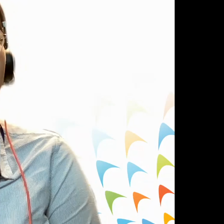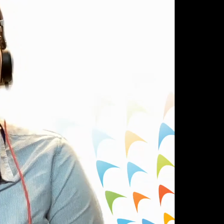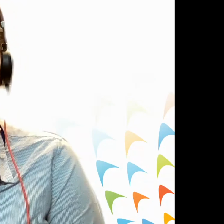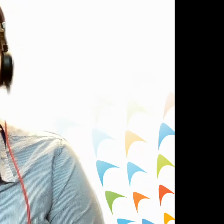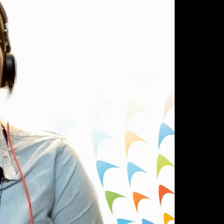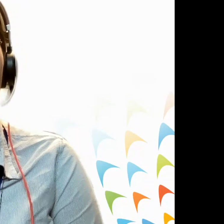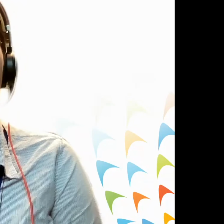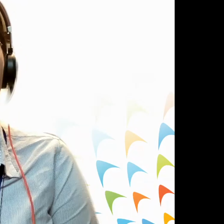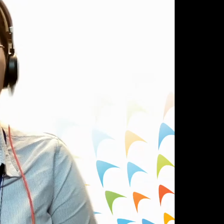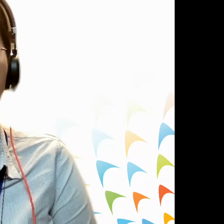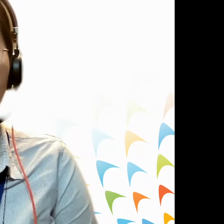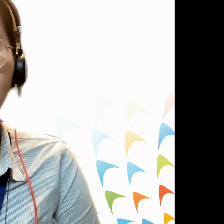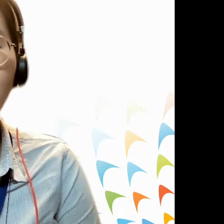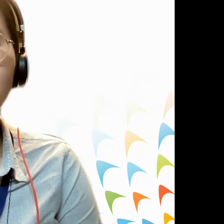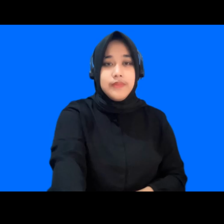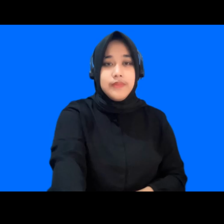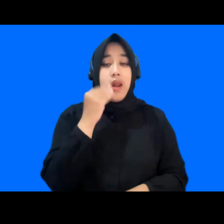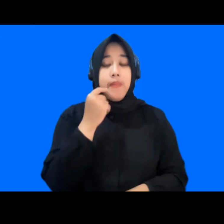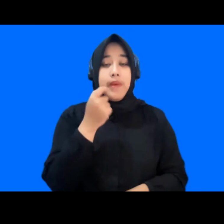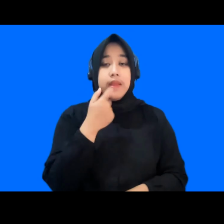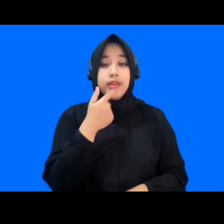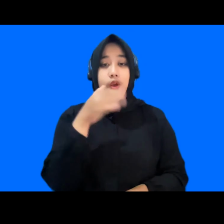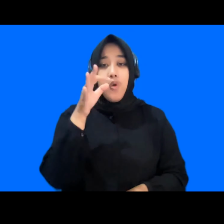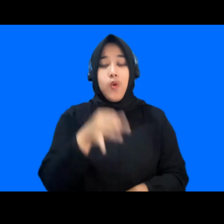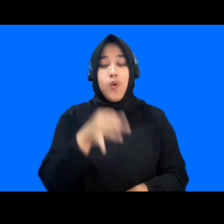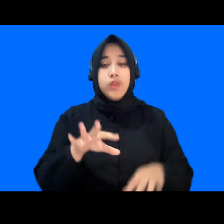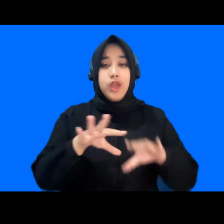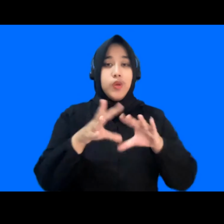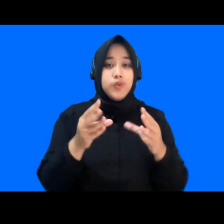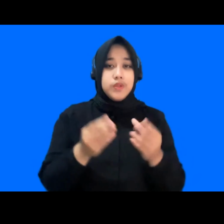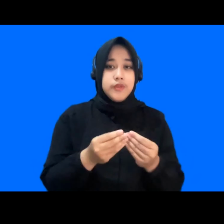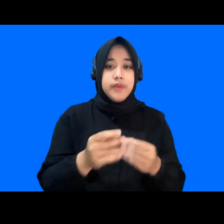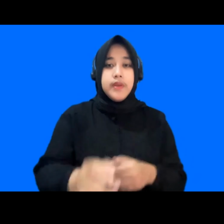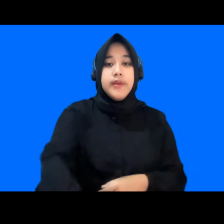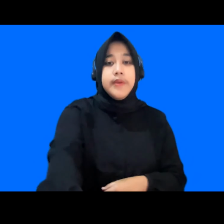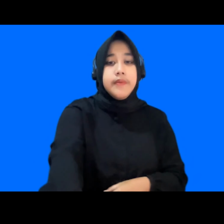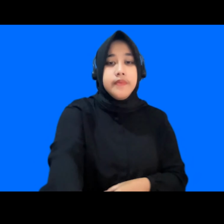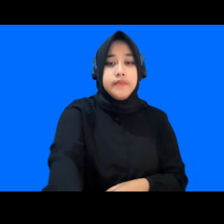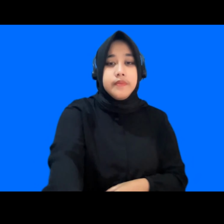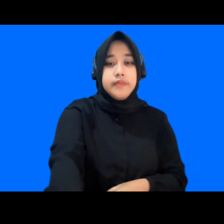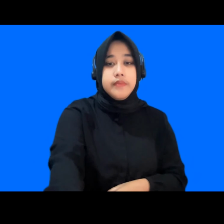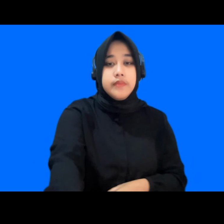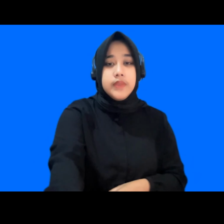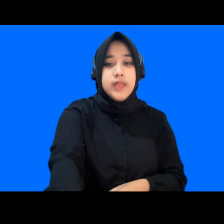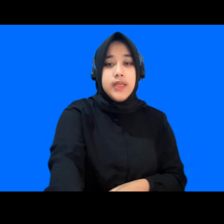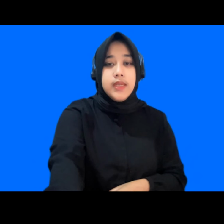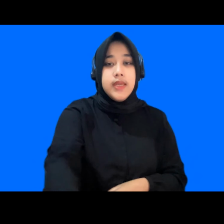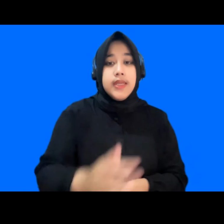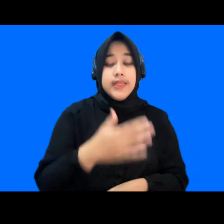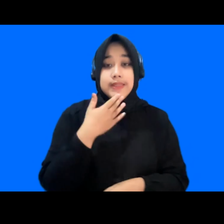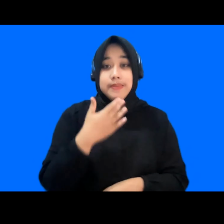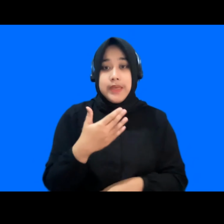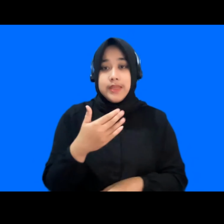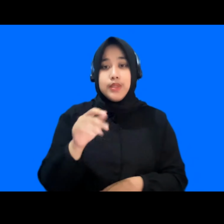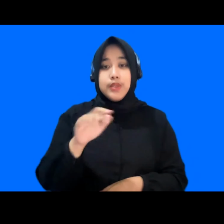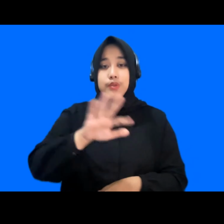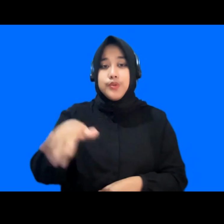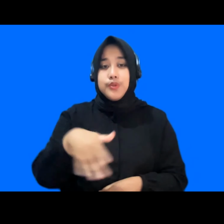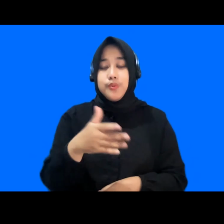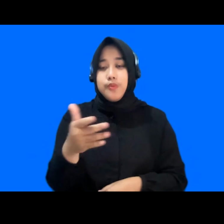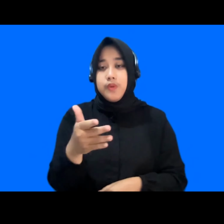cities. My deepest gratitude goes to all who attended the event and helped us to make it such a successful and lively